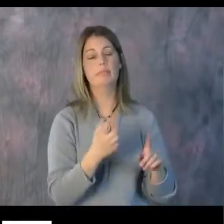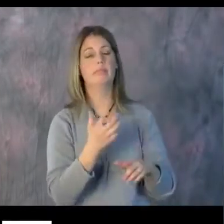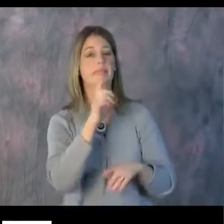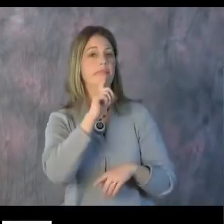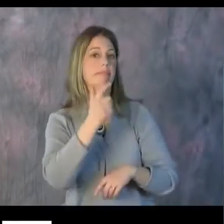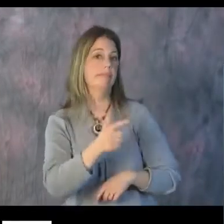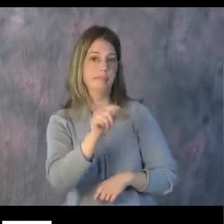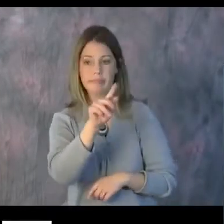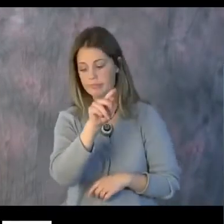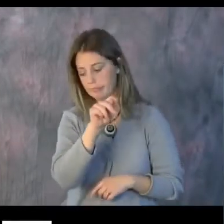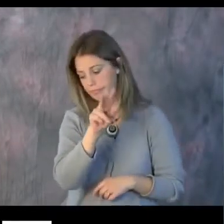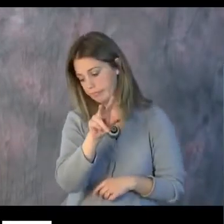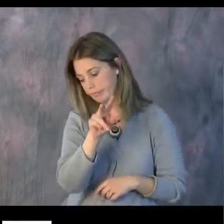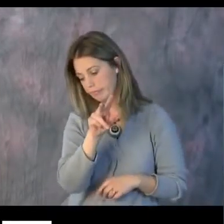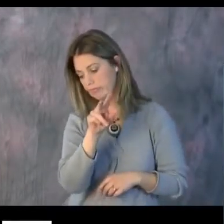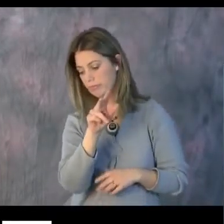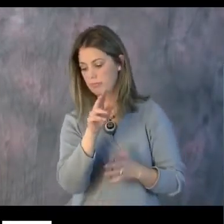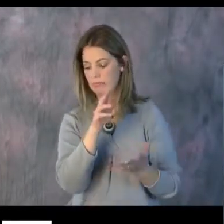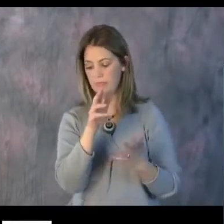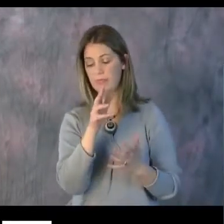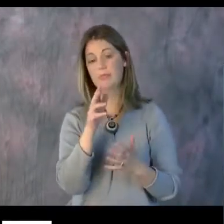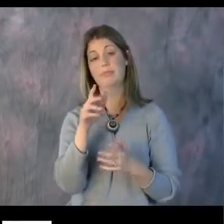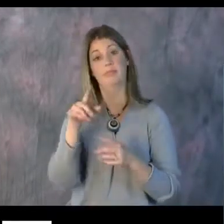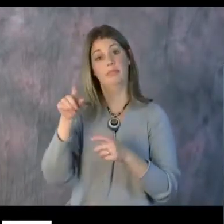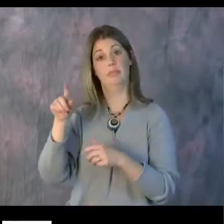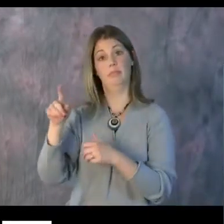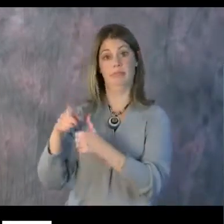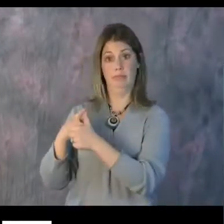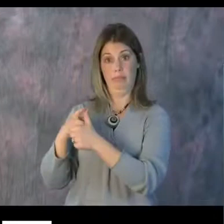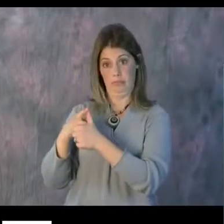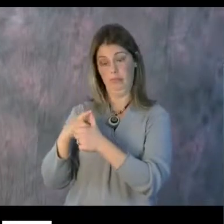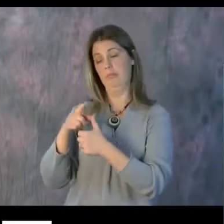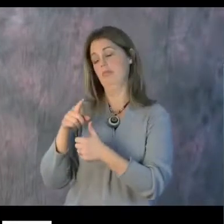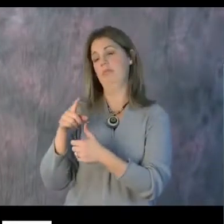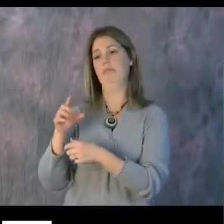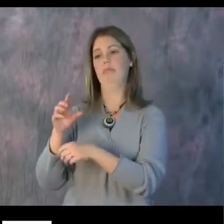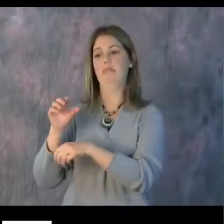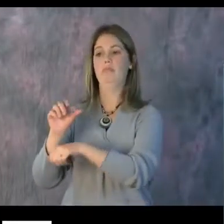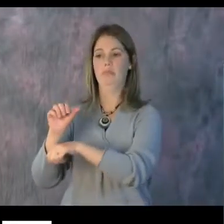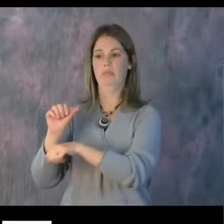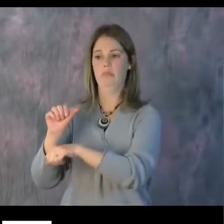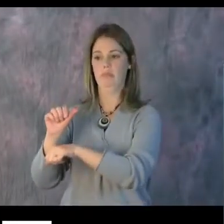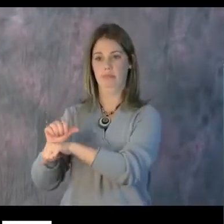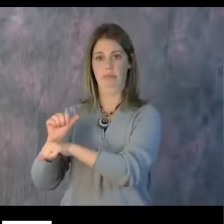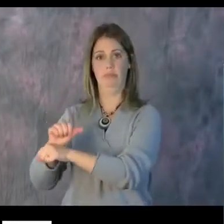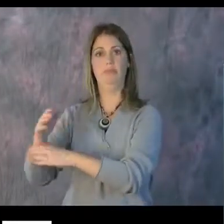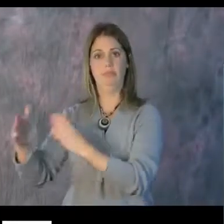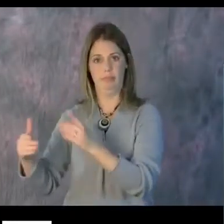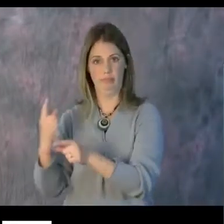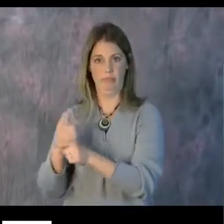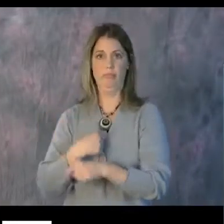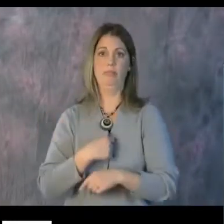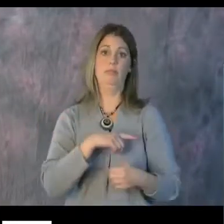I'm happy that your room is clean. If it is, you can go over to a friend's house.